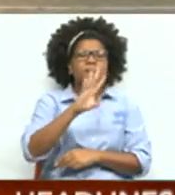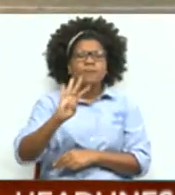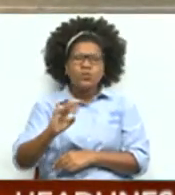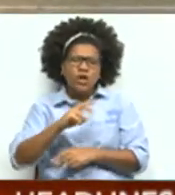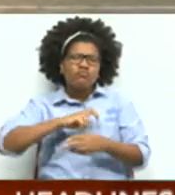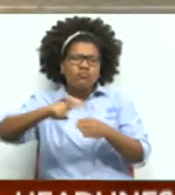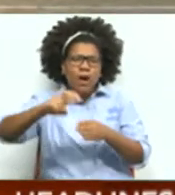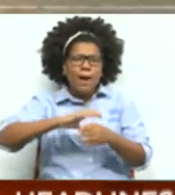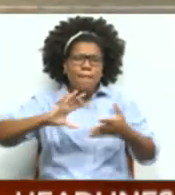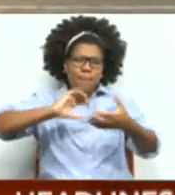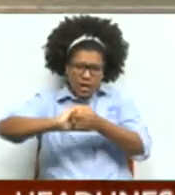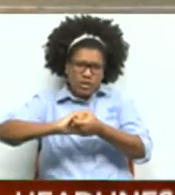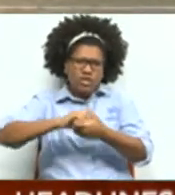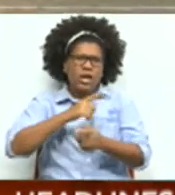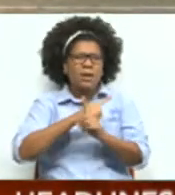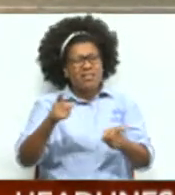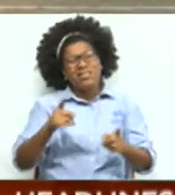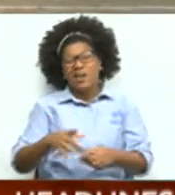for 15.